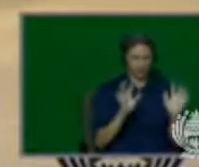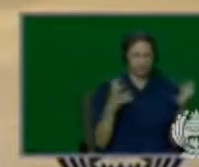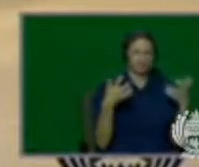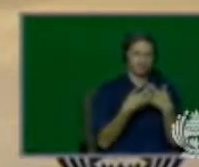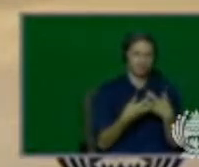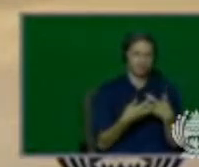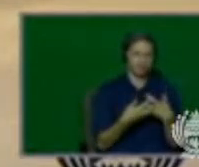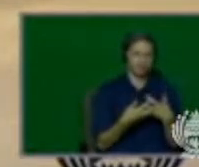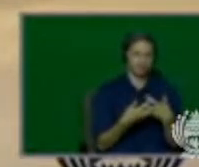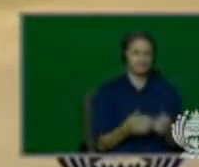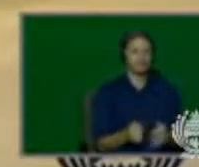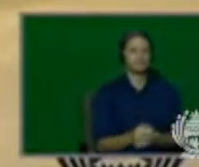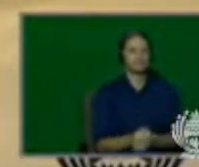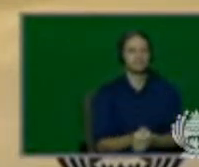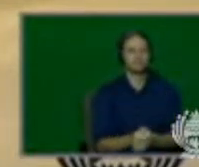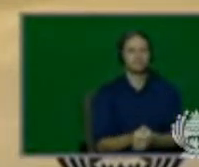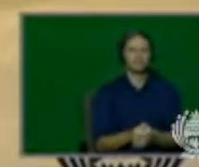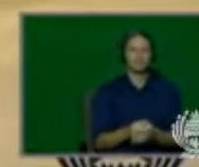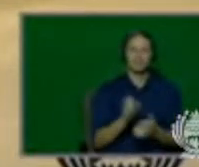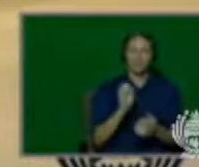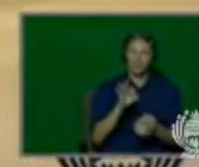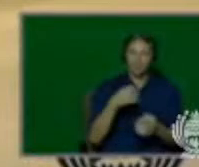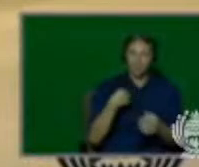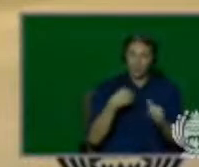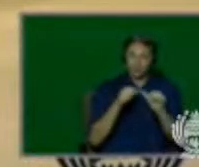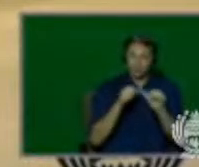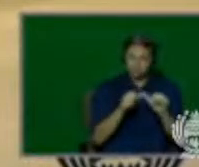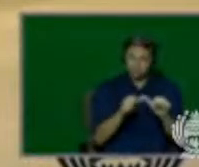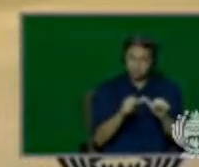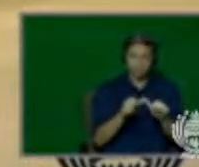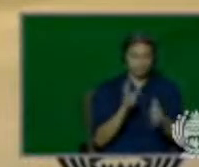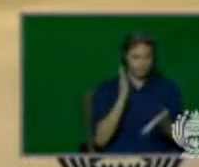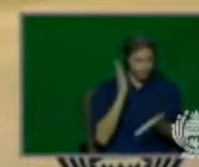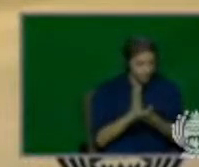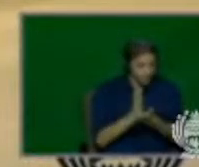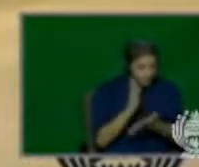Additional guarantees may also be considered to